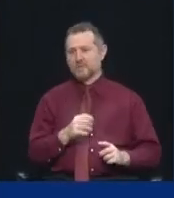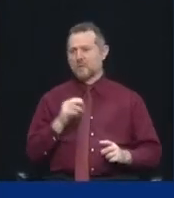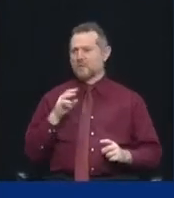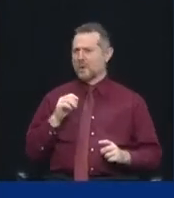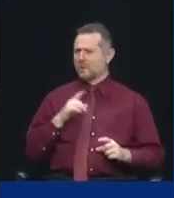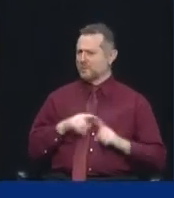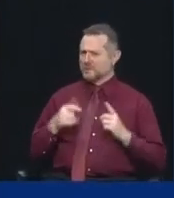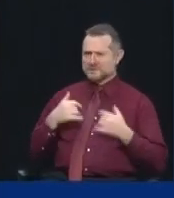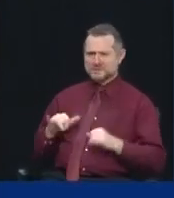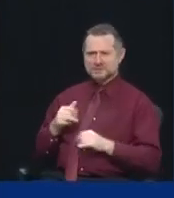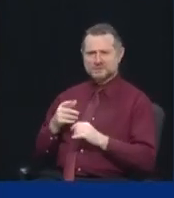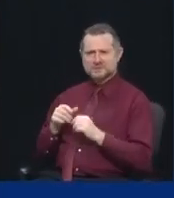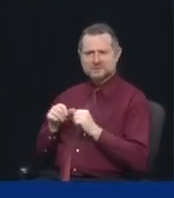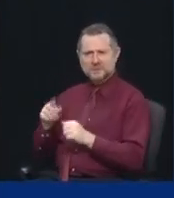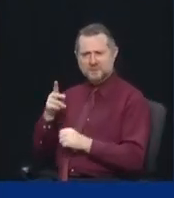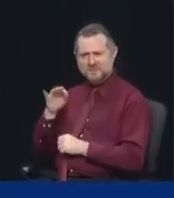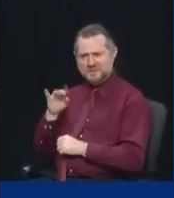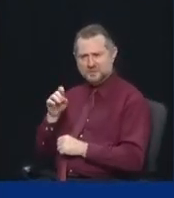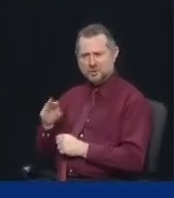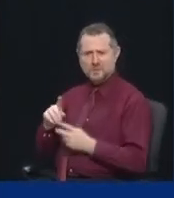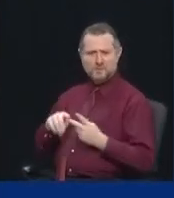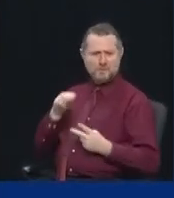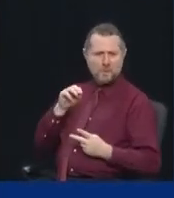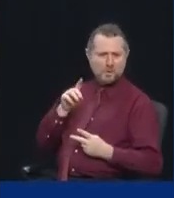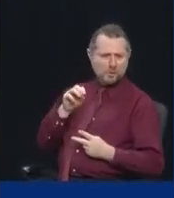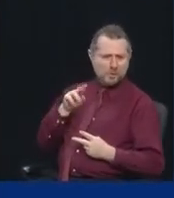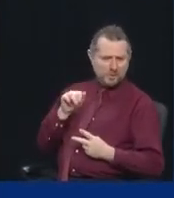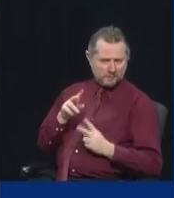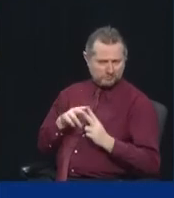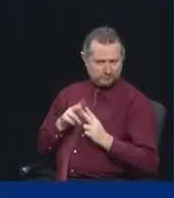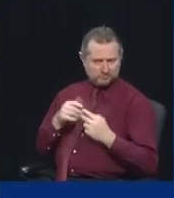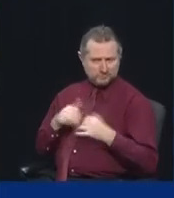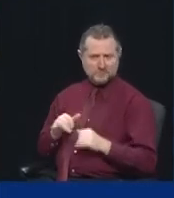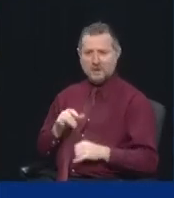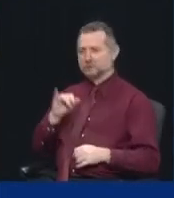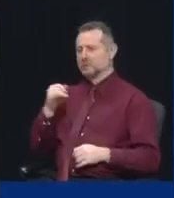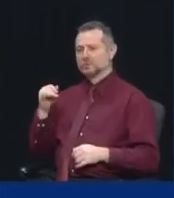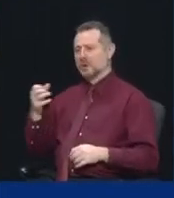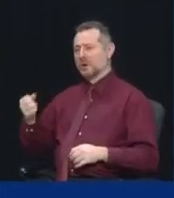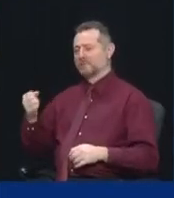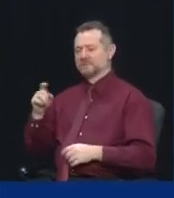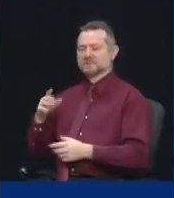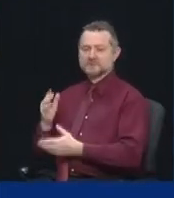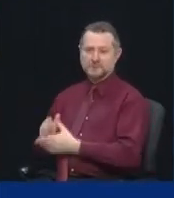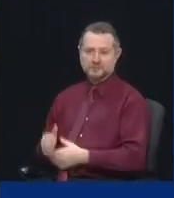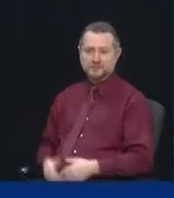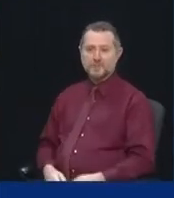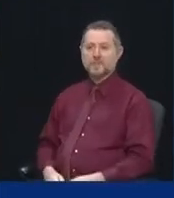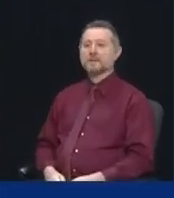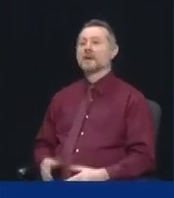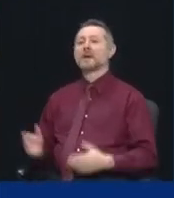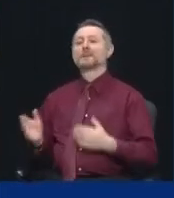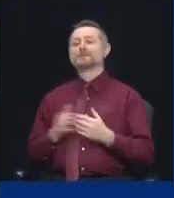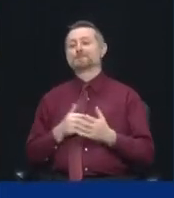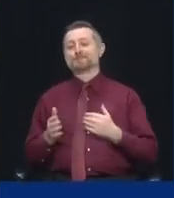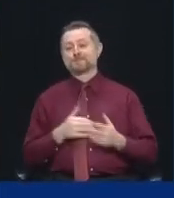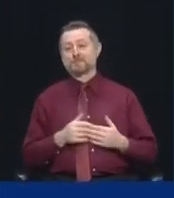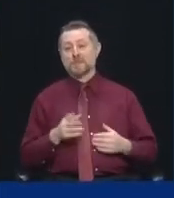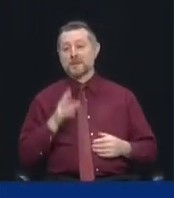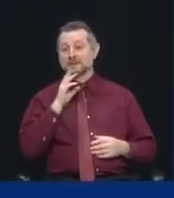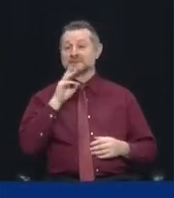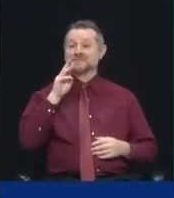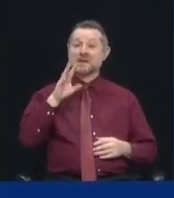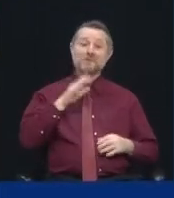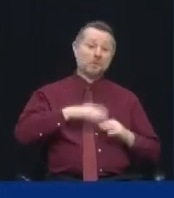Moderna. We stopped Johnson & Johnson everywhere because you had to. So Kelly, let me just restate yes. what I think you said. 65 plus was the priority, which it